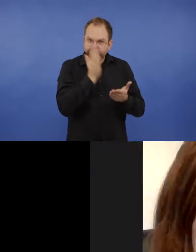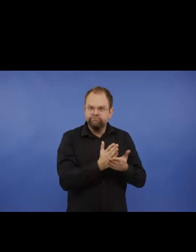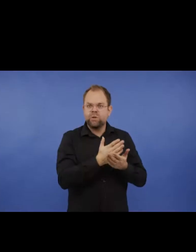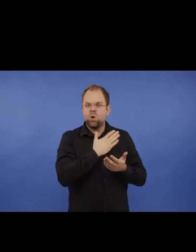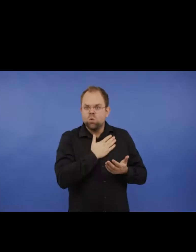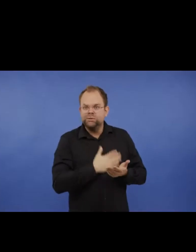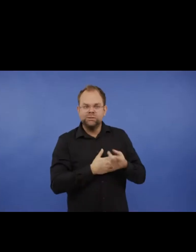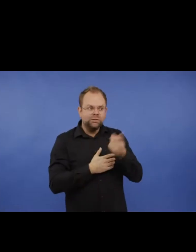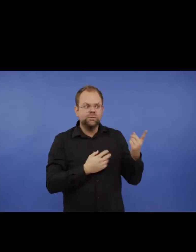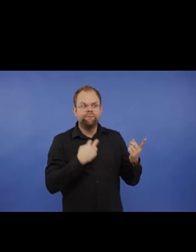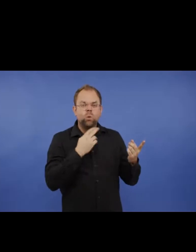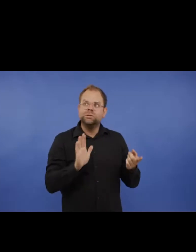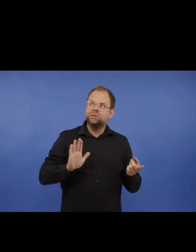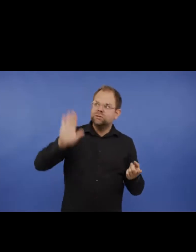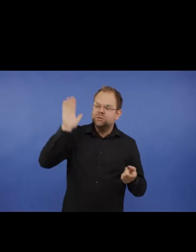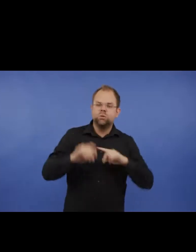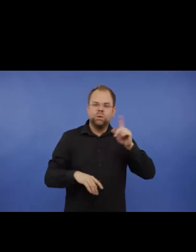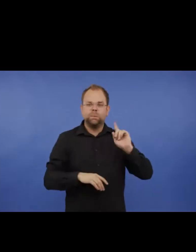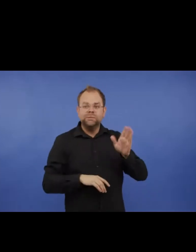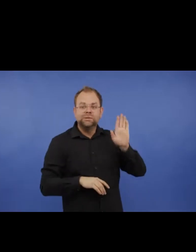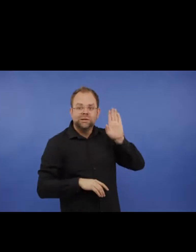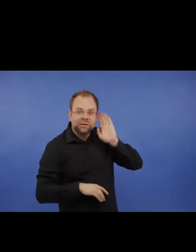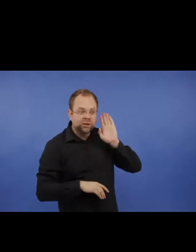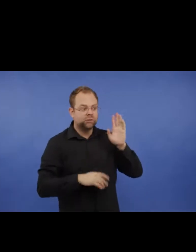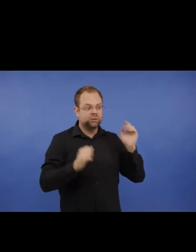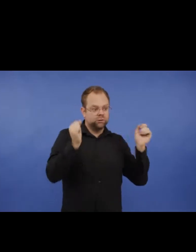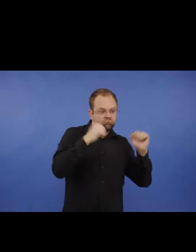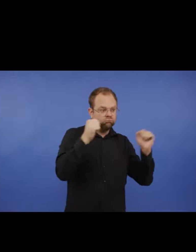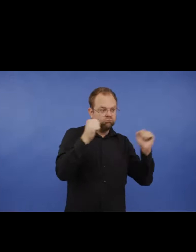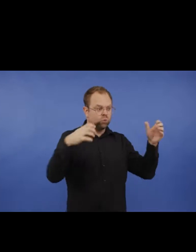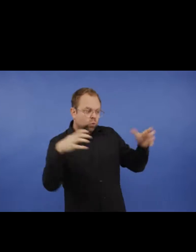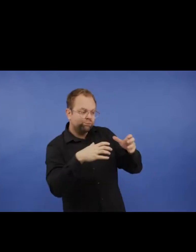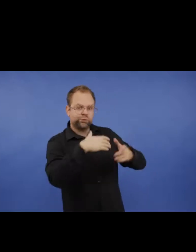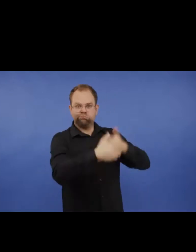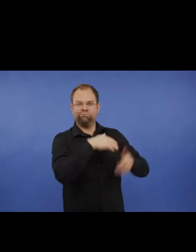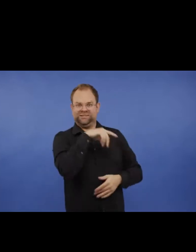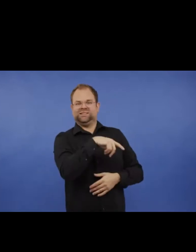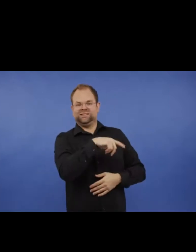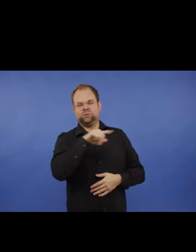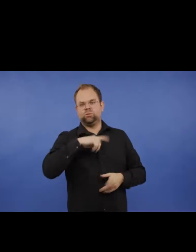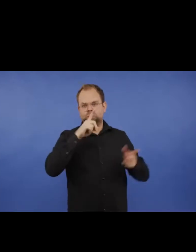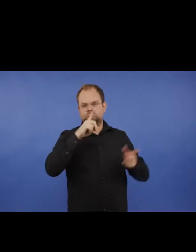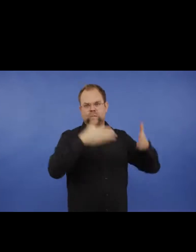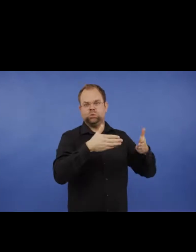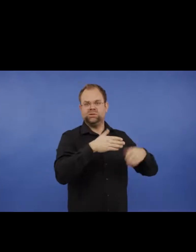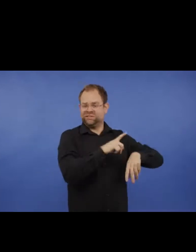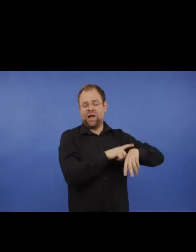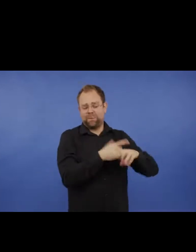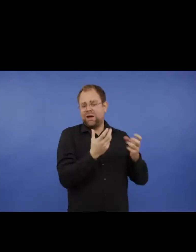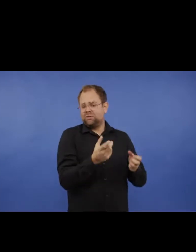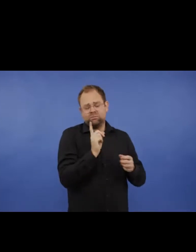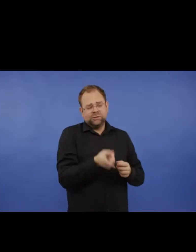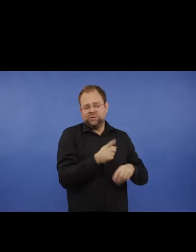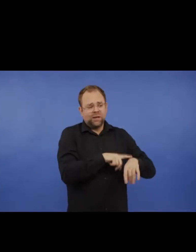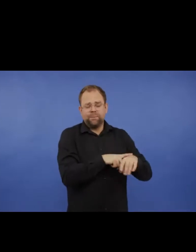you've vividly demonstrated the linkage between development in a structural sense with